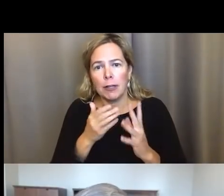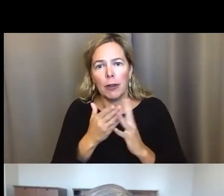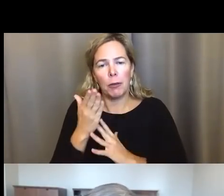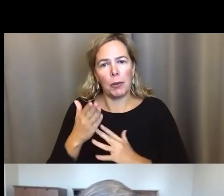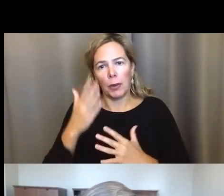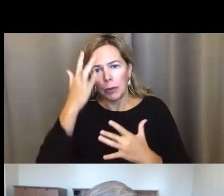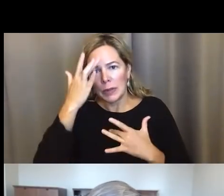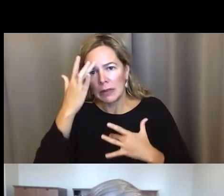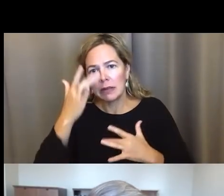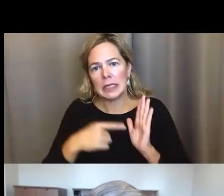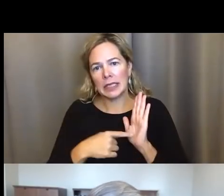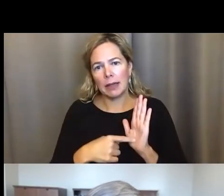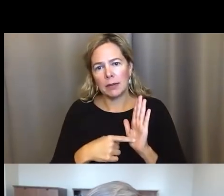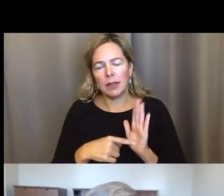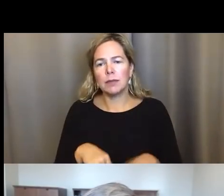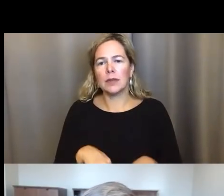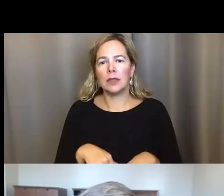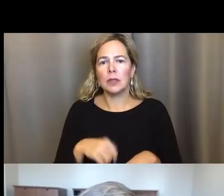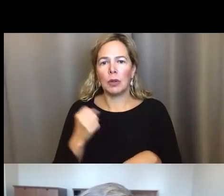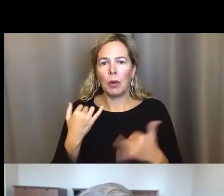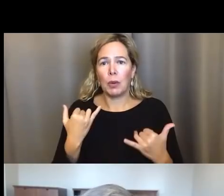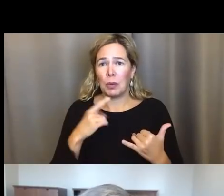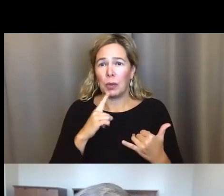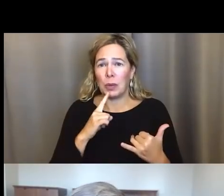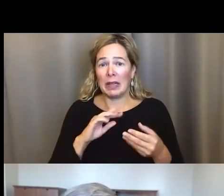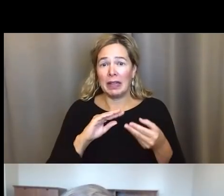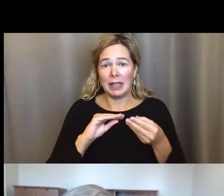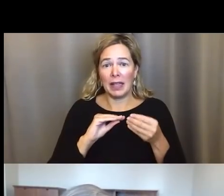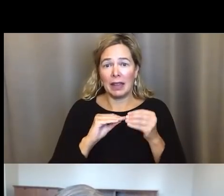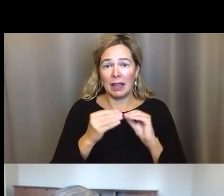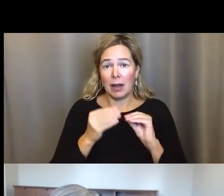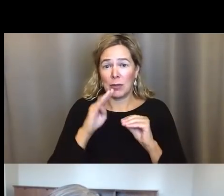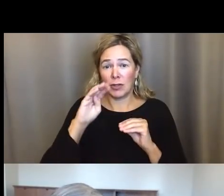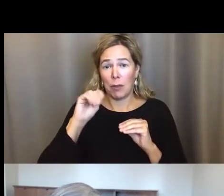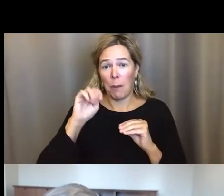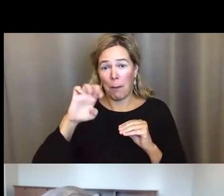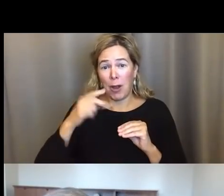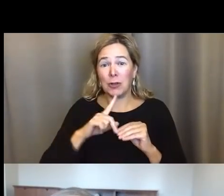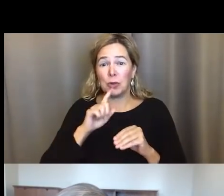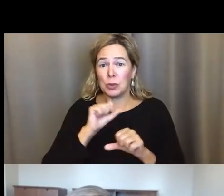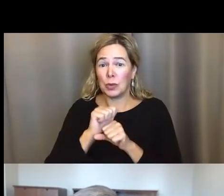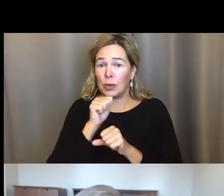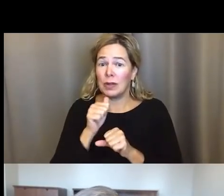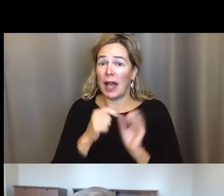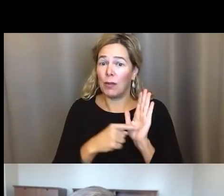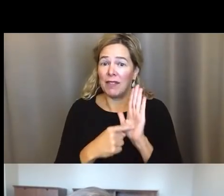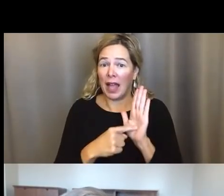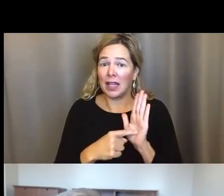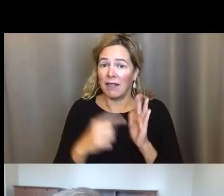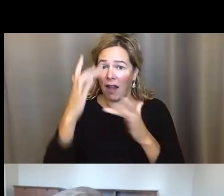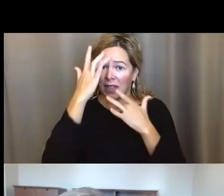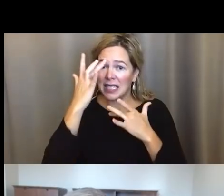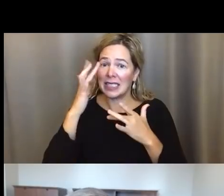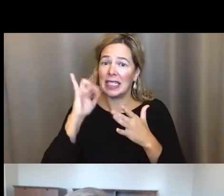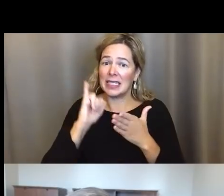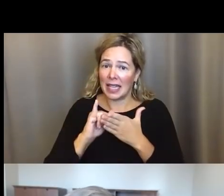the magnitude of the March is not really reflective of the disease that was present. And we have sort of flattened